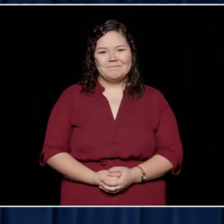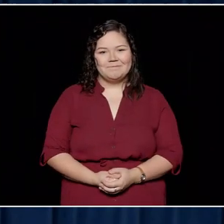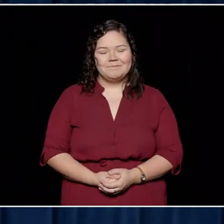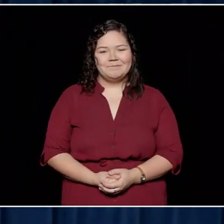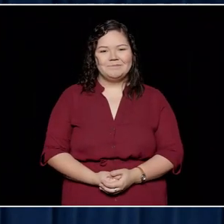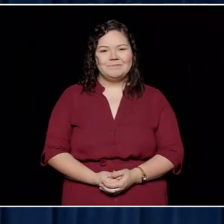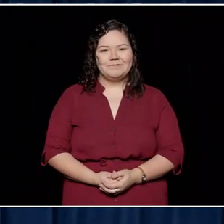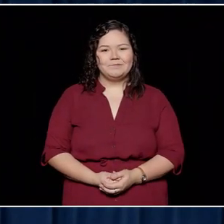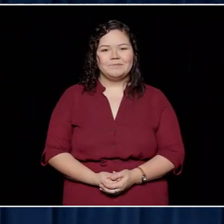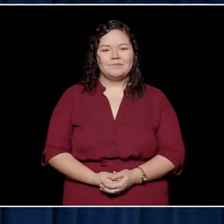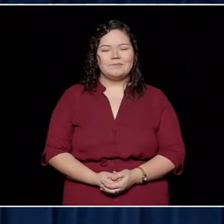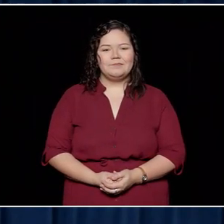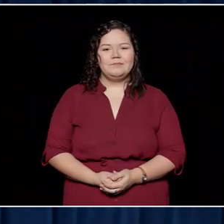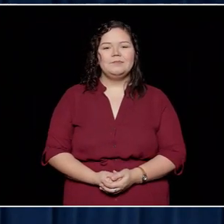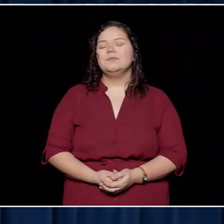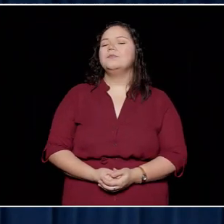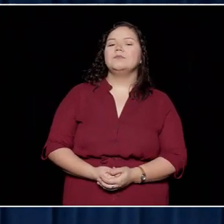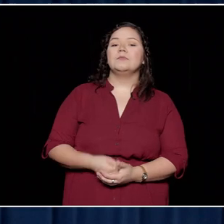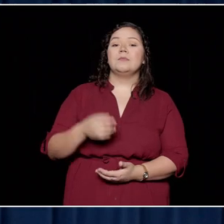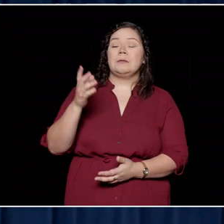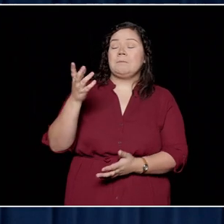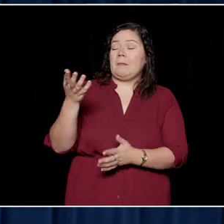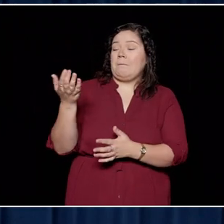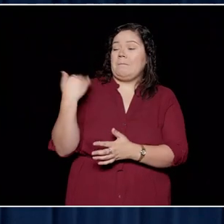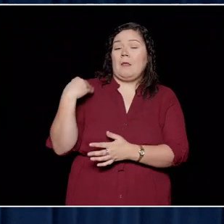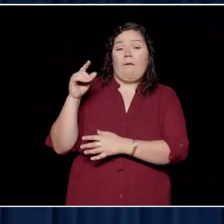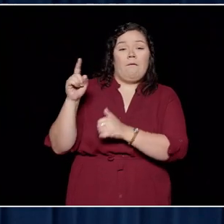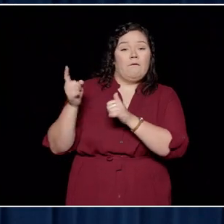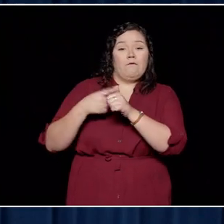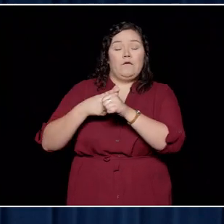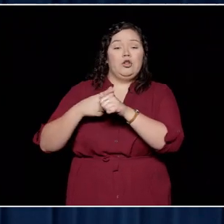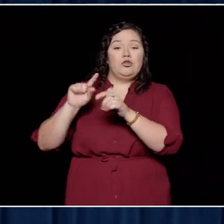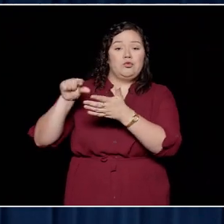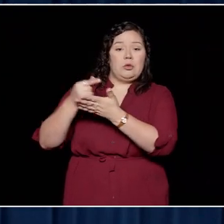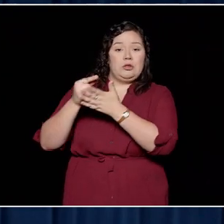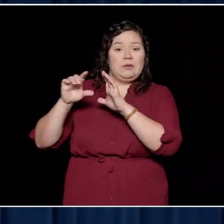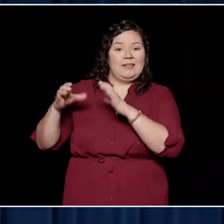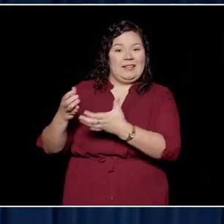In his address to UBC's initial graduating class in